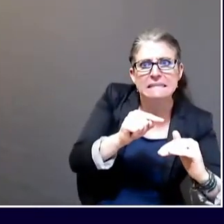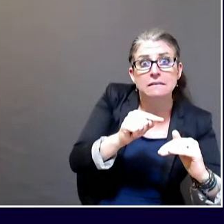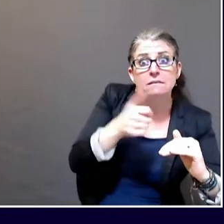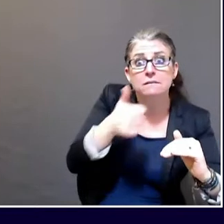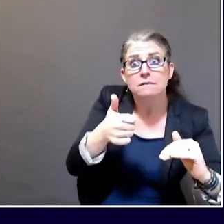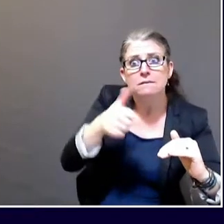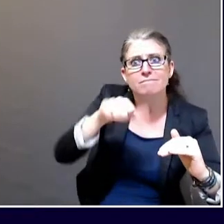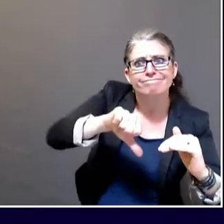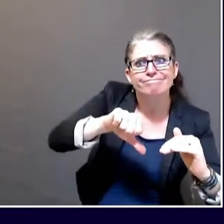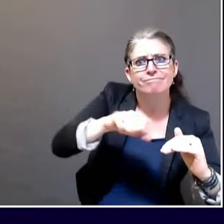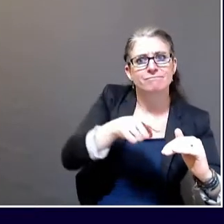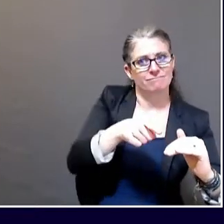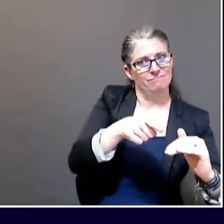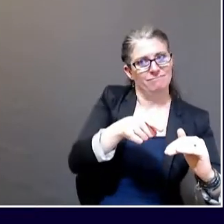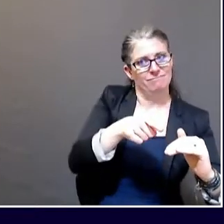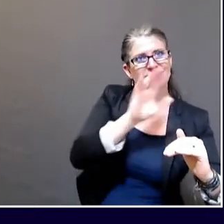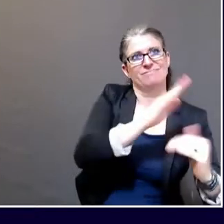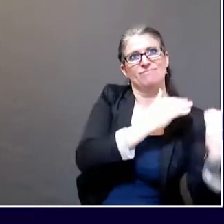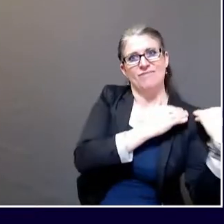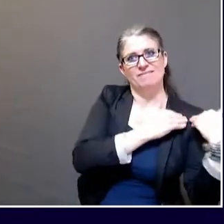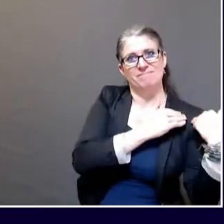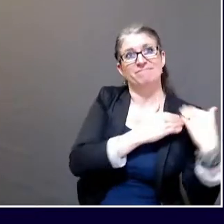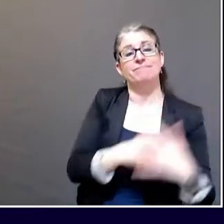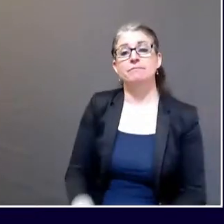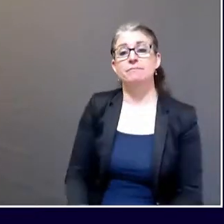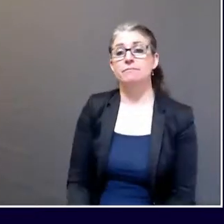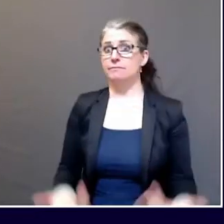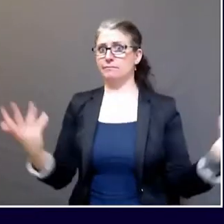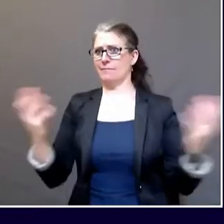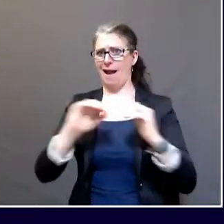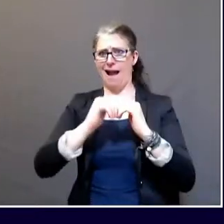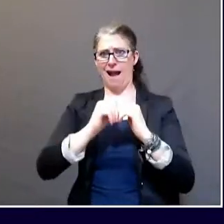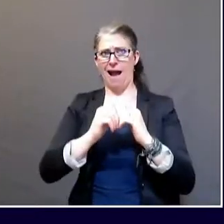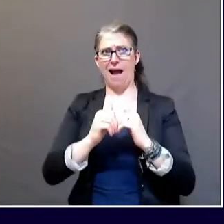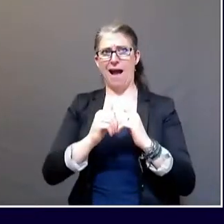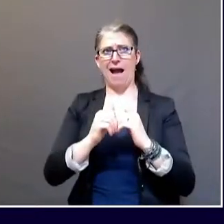the temperature had been compromised and it had been